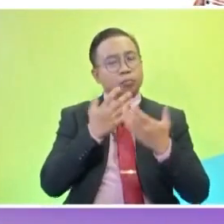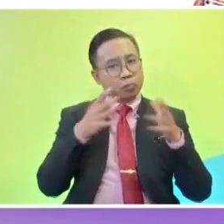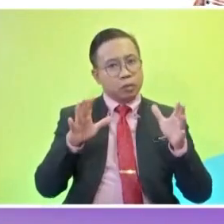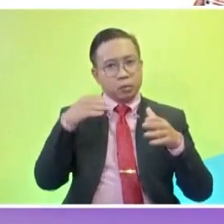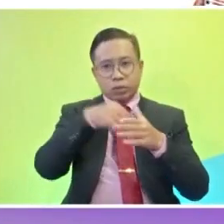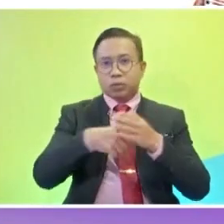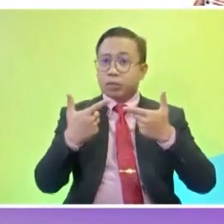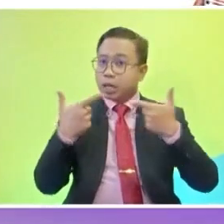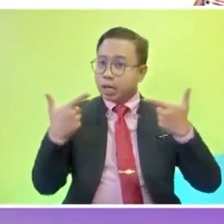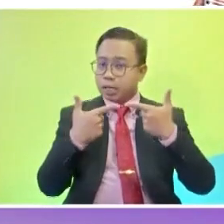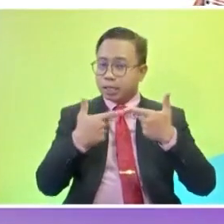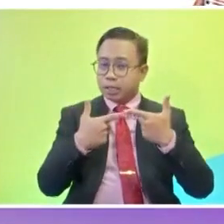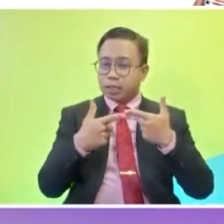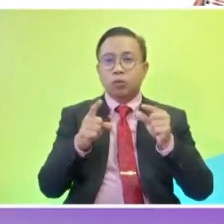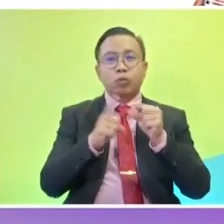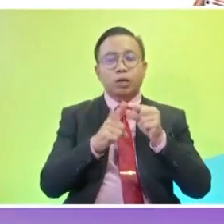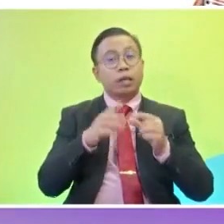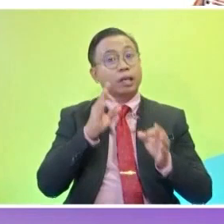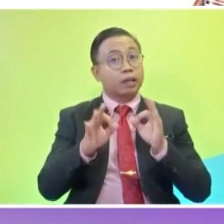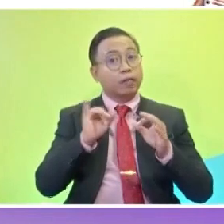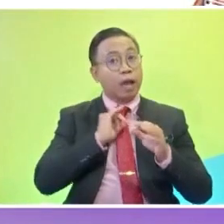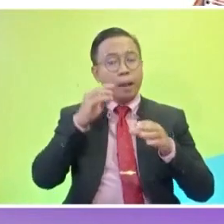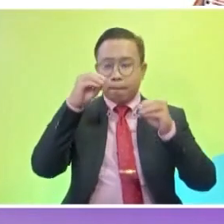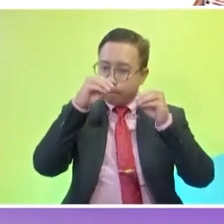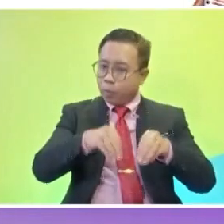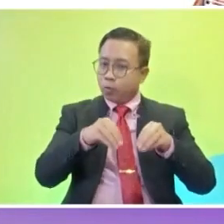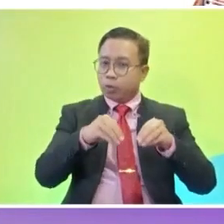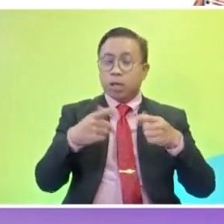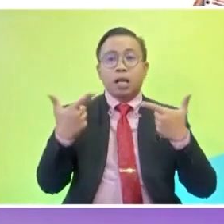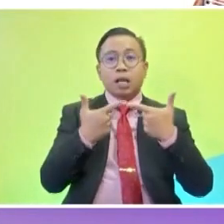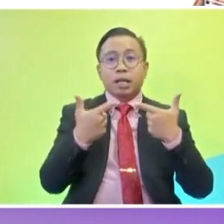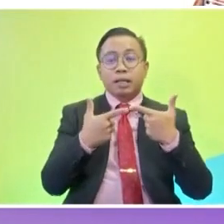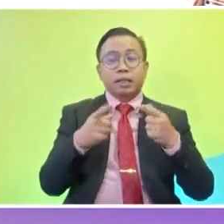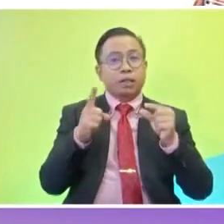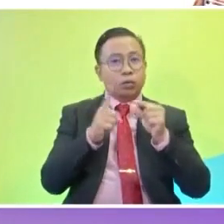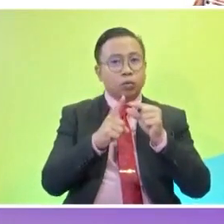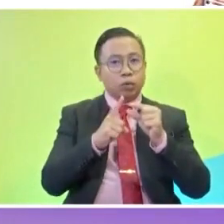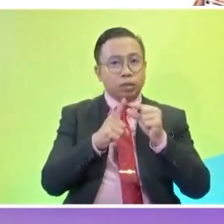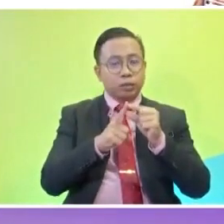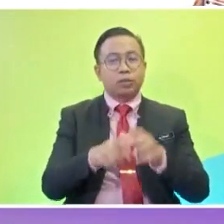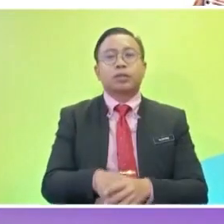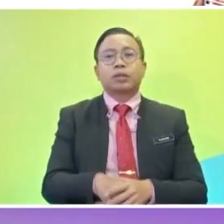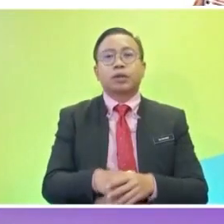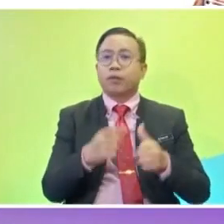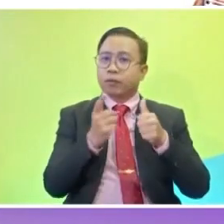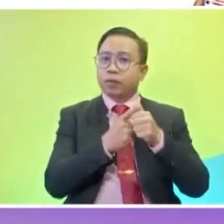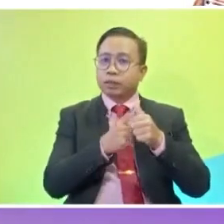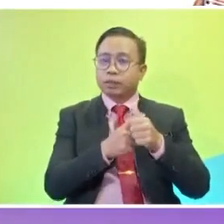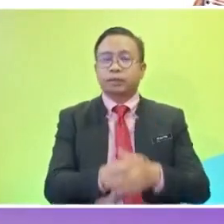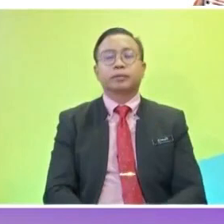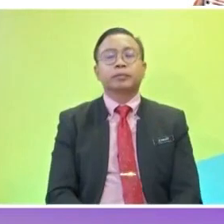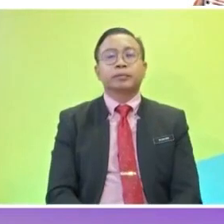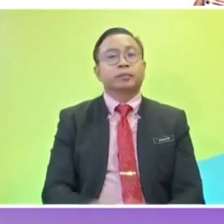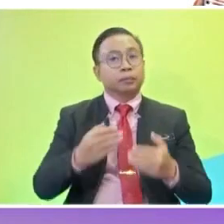linking words. But you see, if I include the linking words, this is how it will look like. So I've used the word first on the first step, okay,